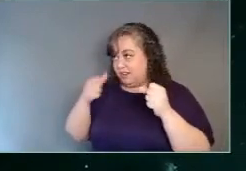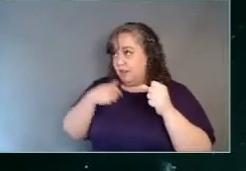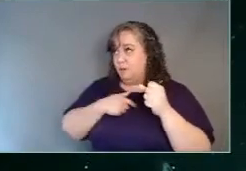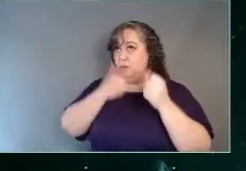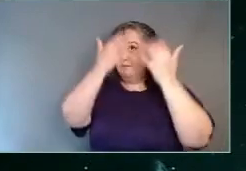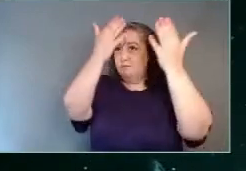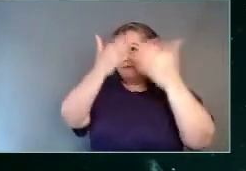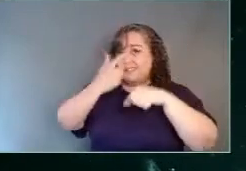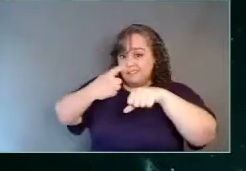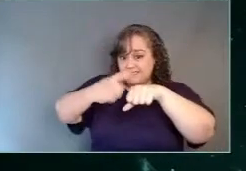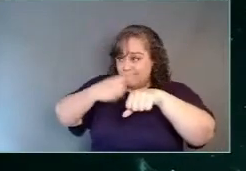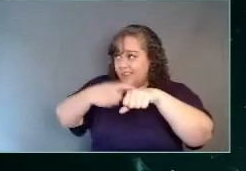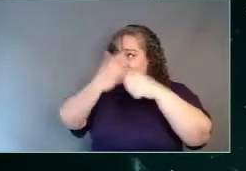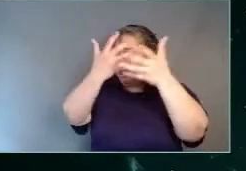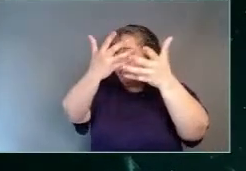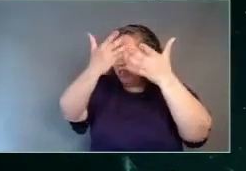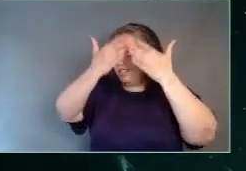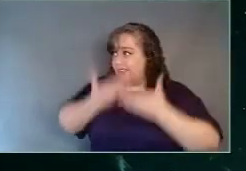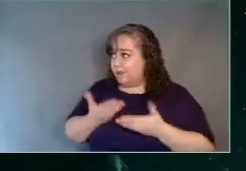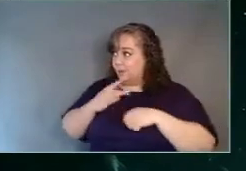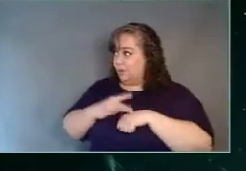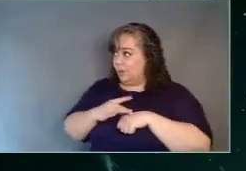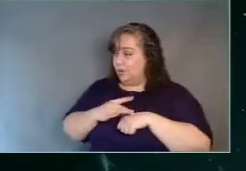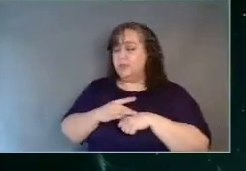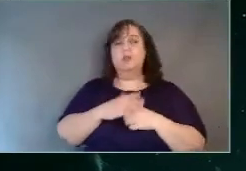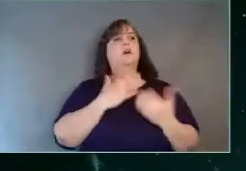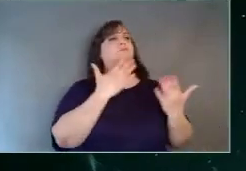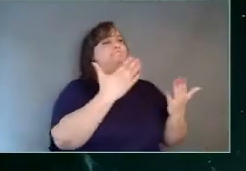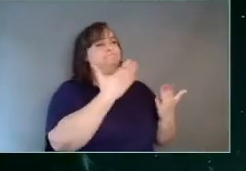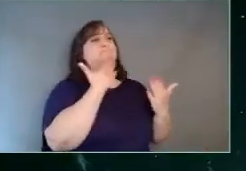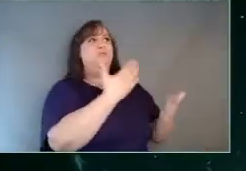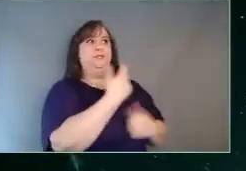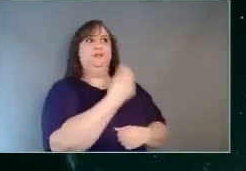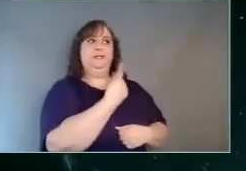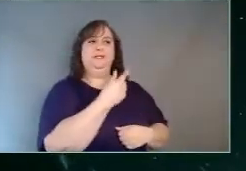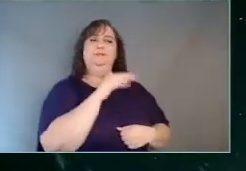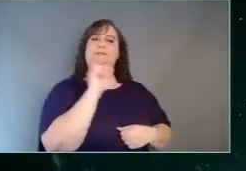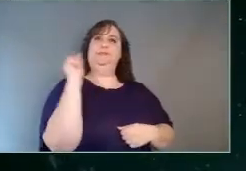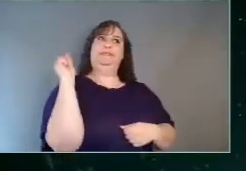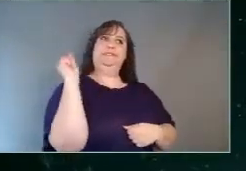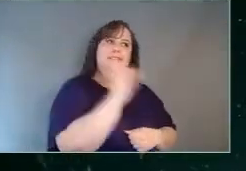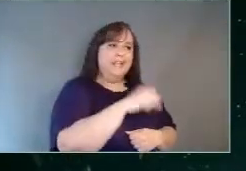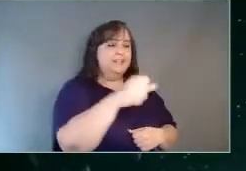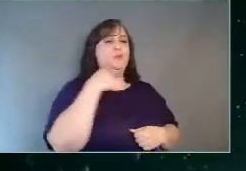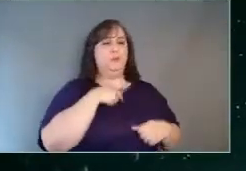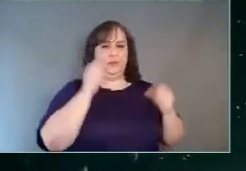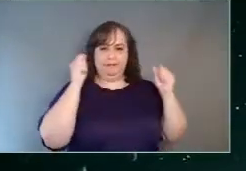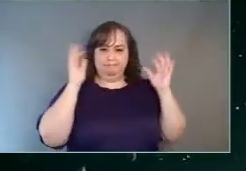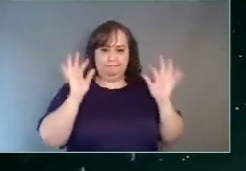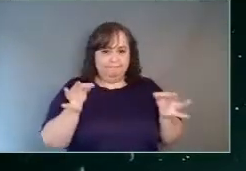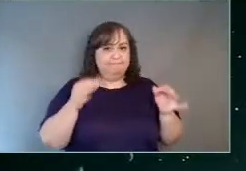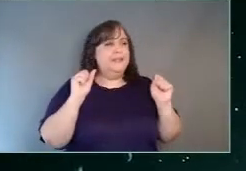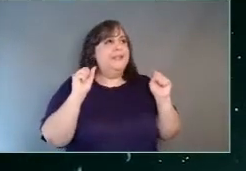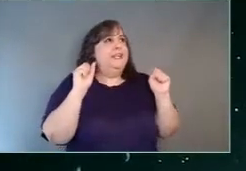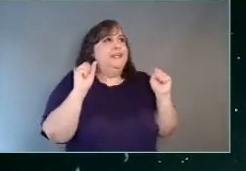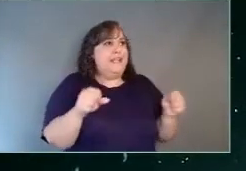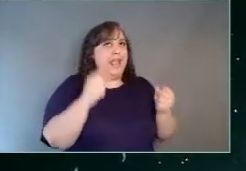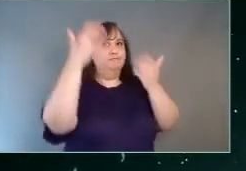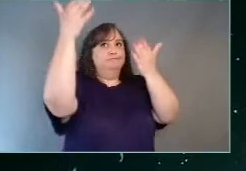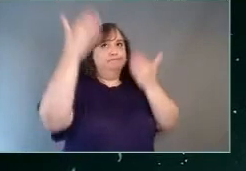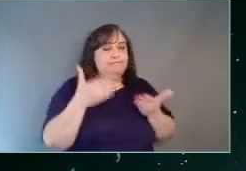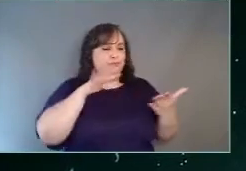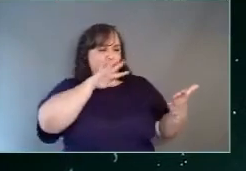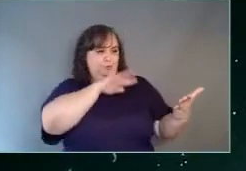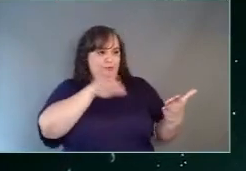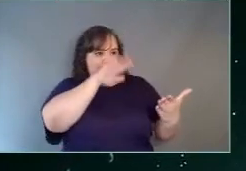That's a really good question, Bree, and the answer is yes. We can absolutely bring samples of asteroids back to Earth for study. So